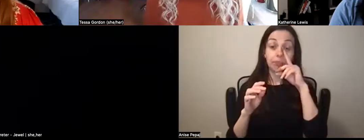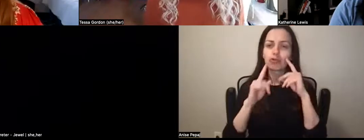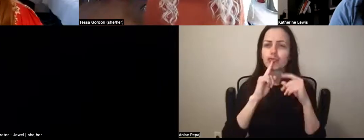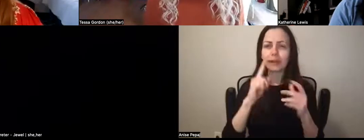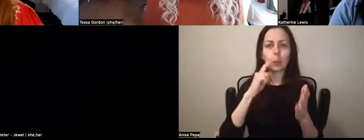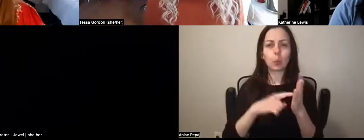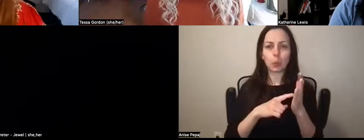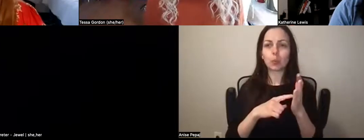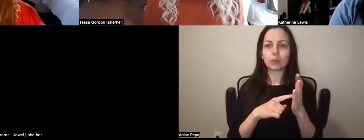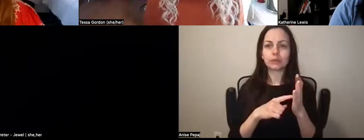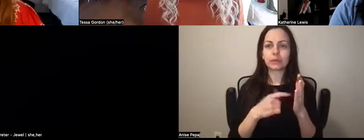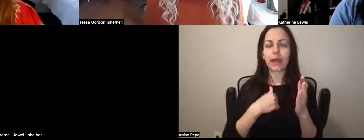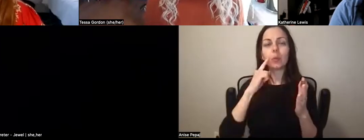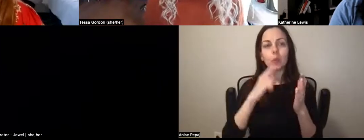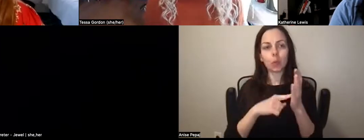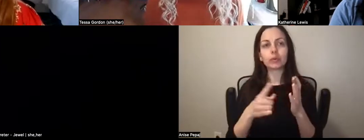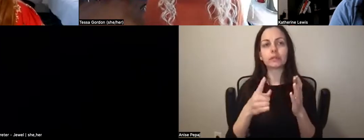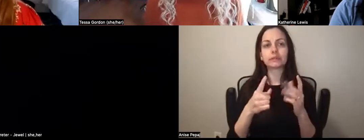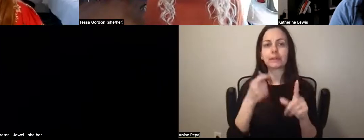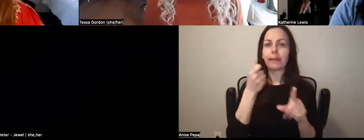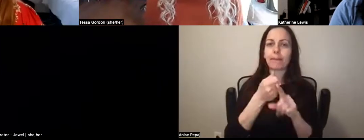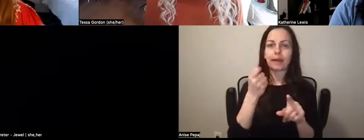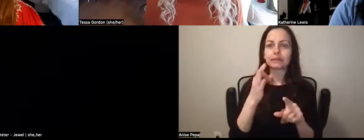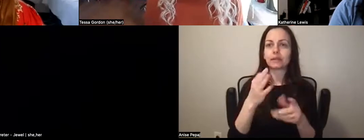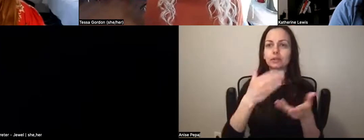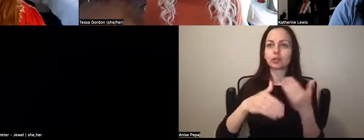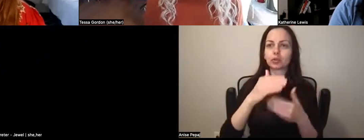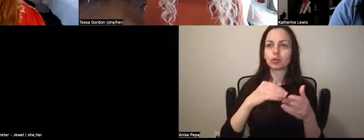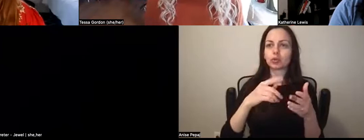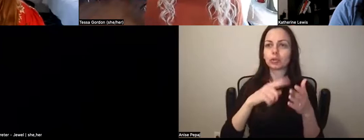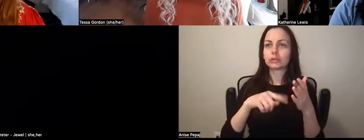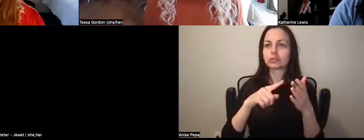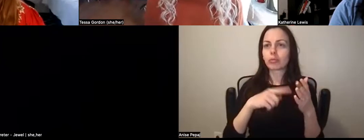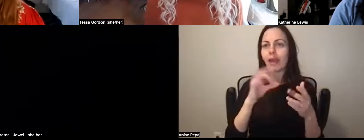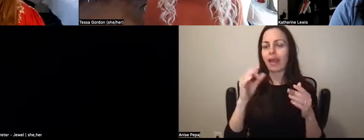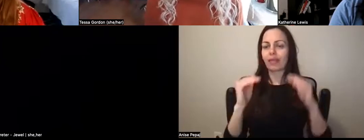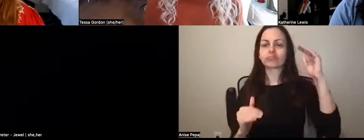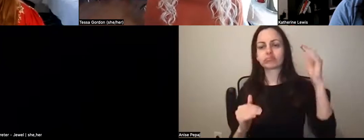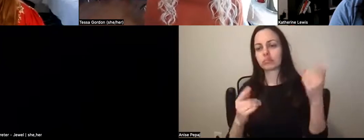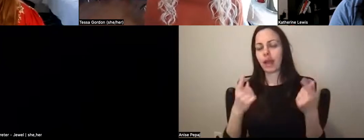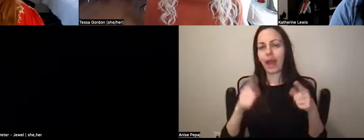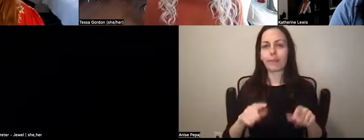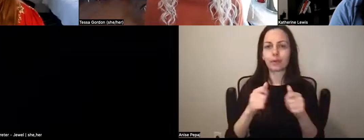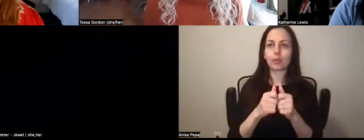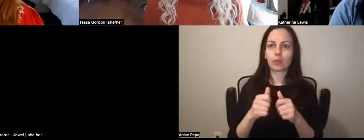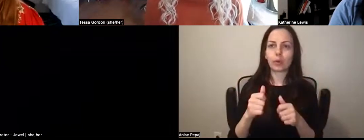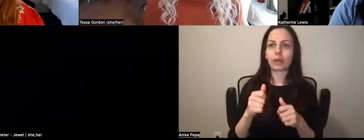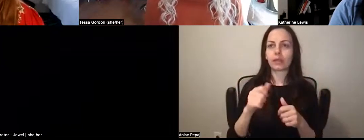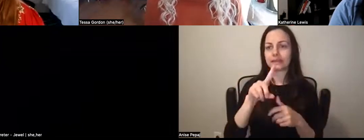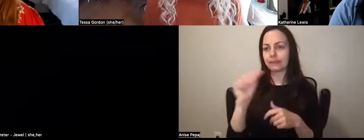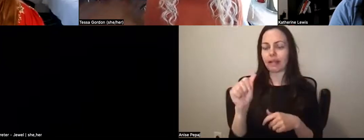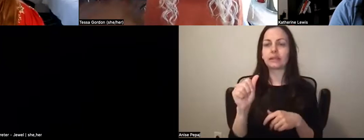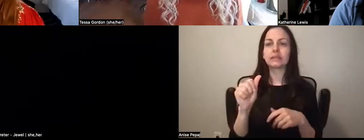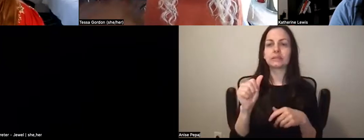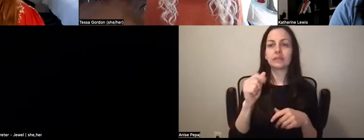of the social determinants of health and the different disparities that lead into that, the way they affect access to care and